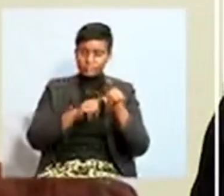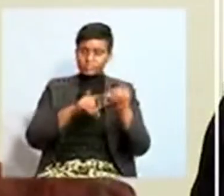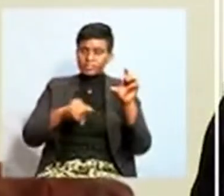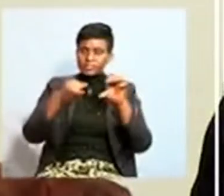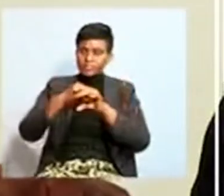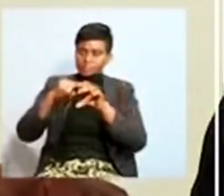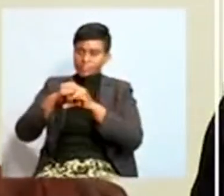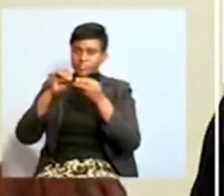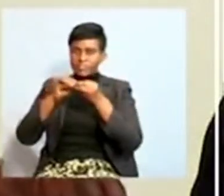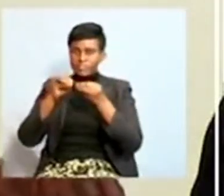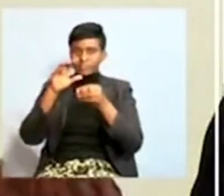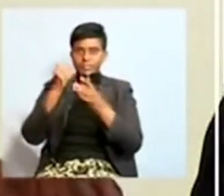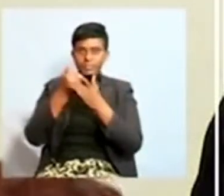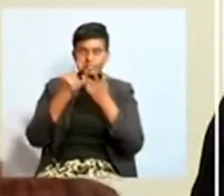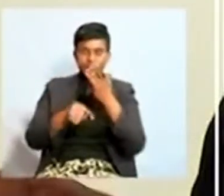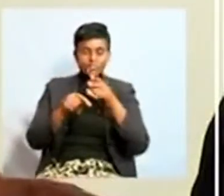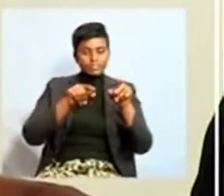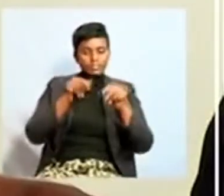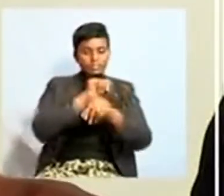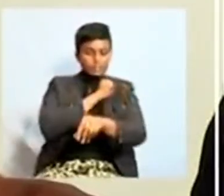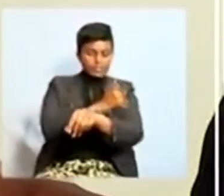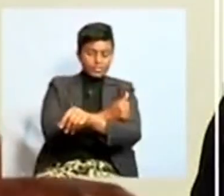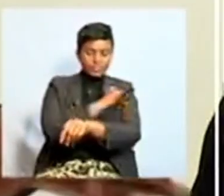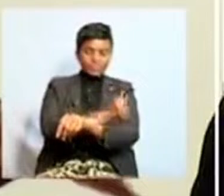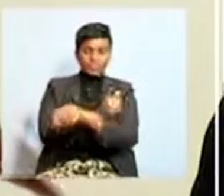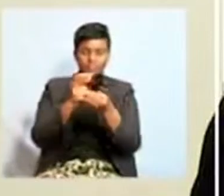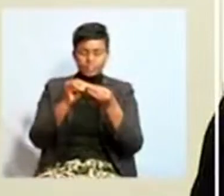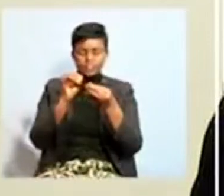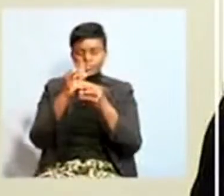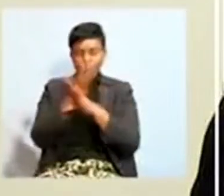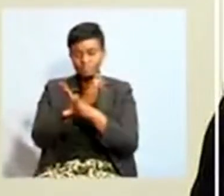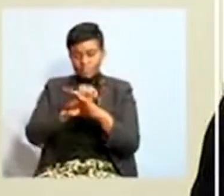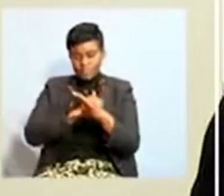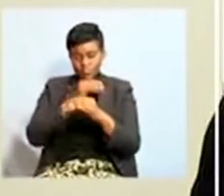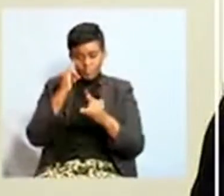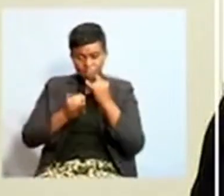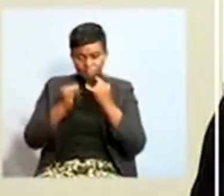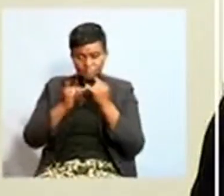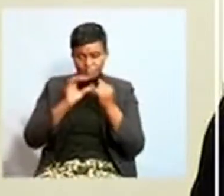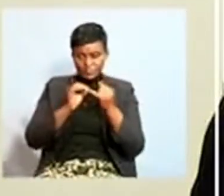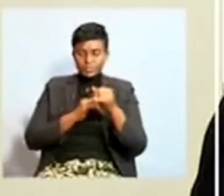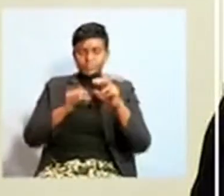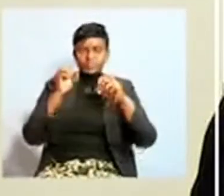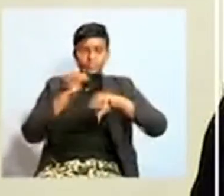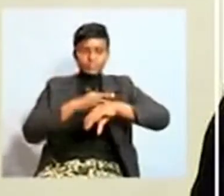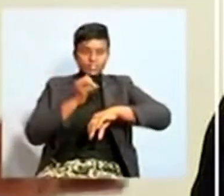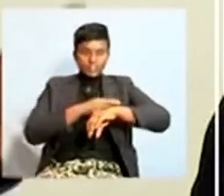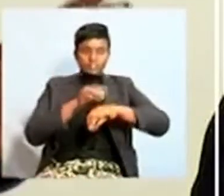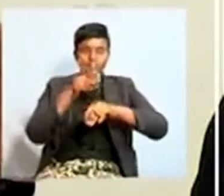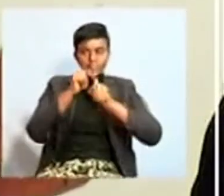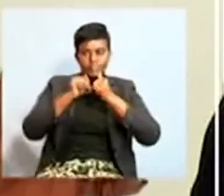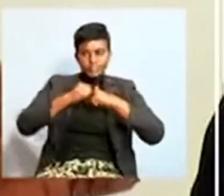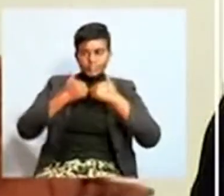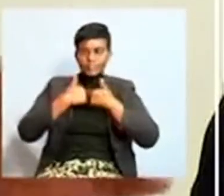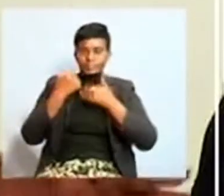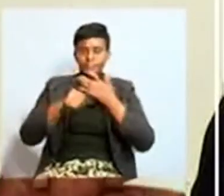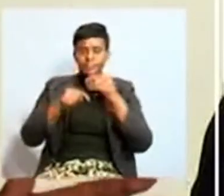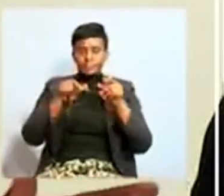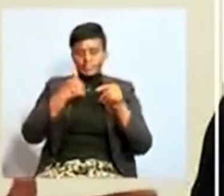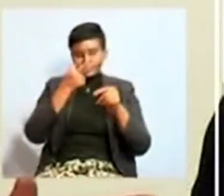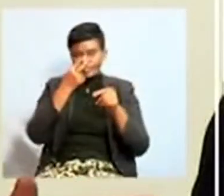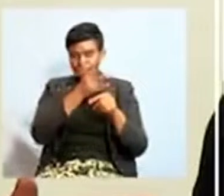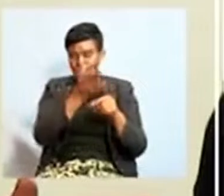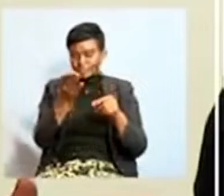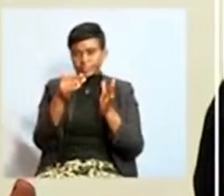engage the regulatory authorities before we finalize our investment, because we have to also look at